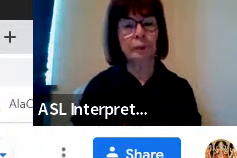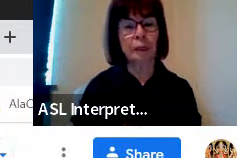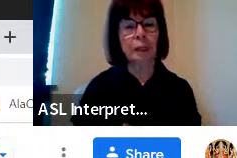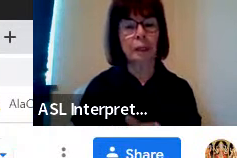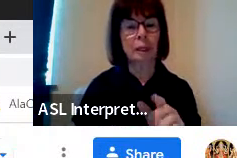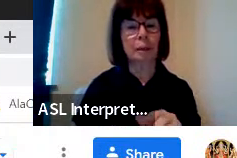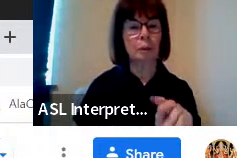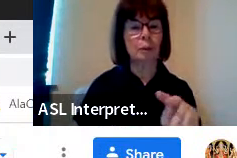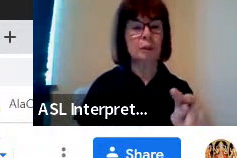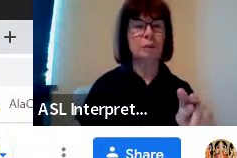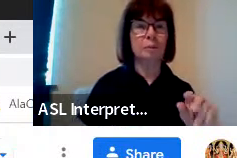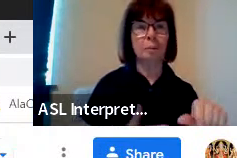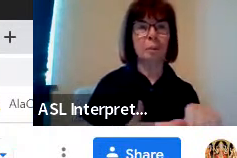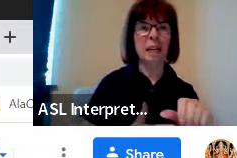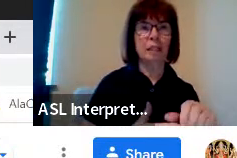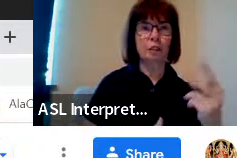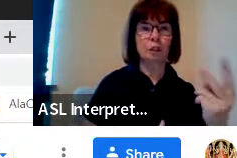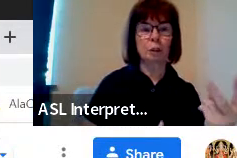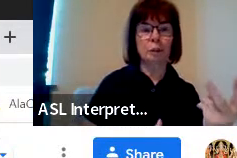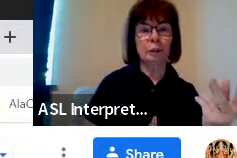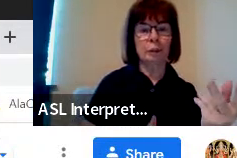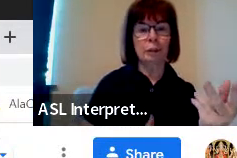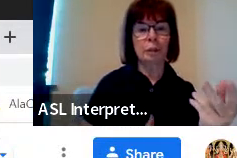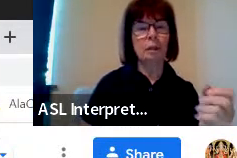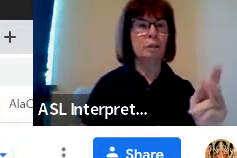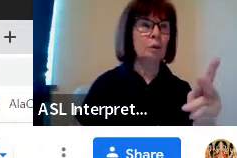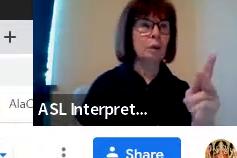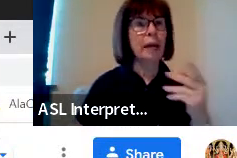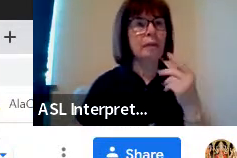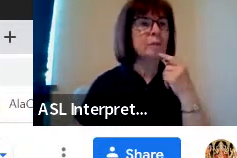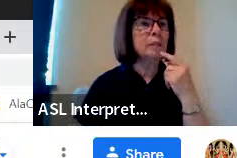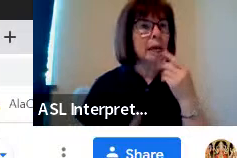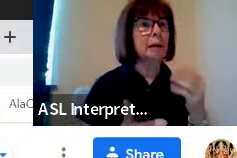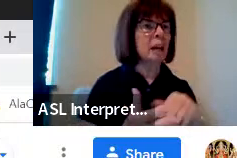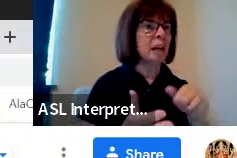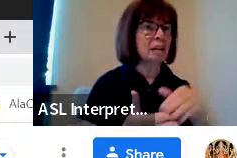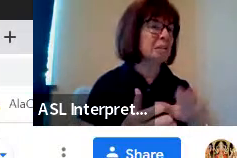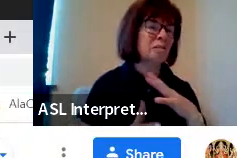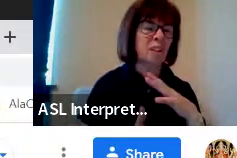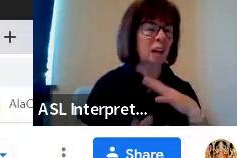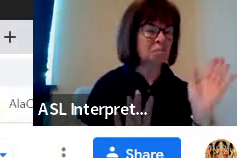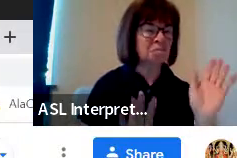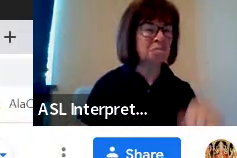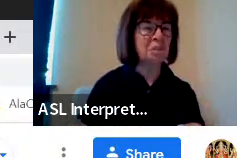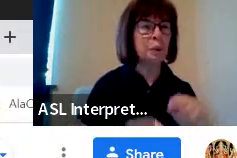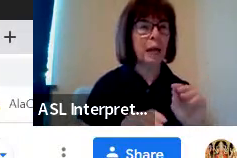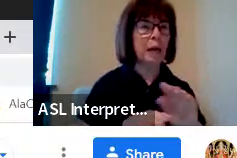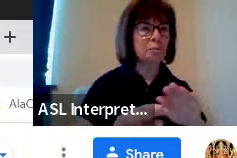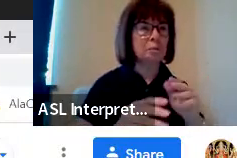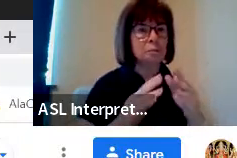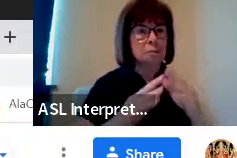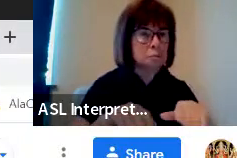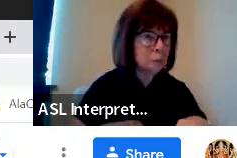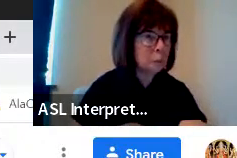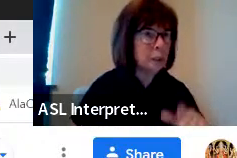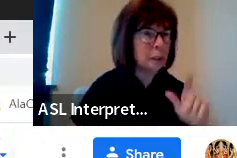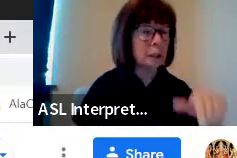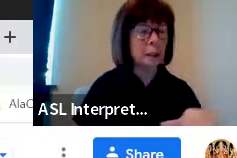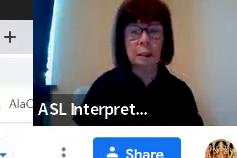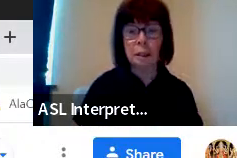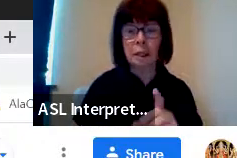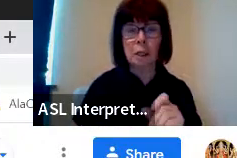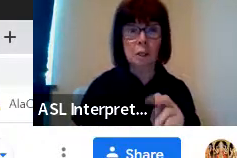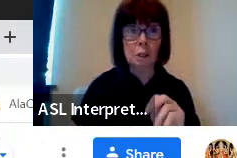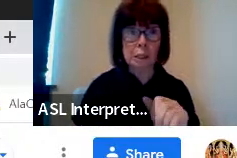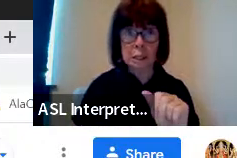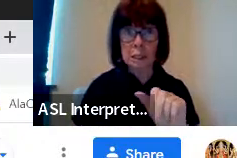second page just so we don't jam it up too much. It's okay if things are repeated. It's totally fine. We'll sort it later. So Donata, do you want to answer or